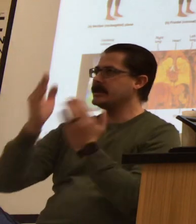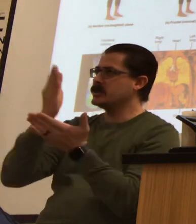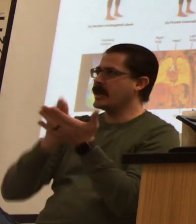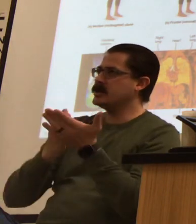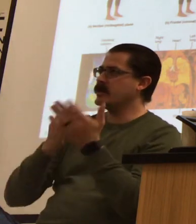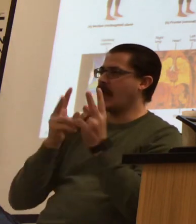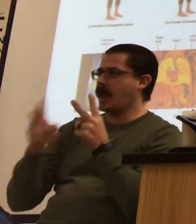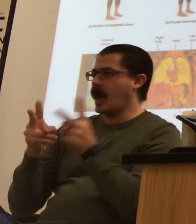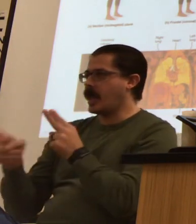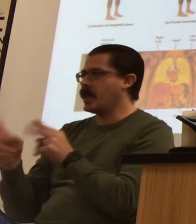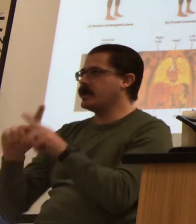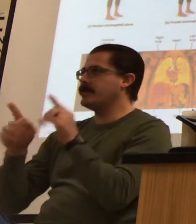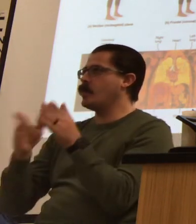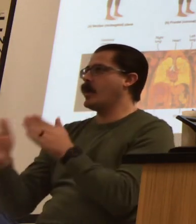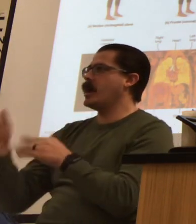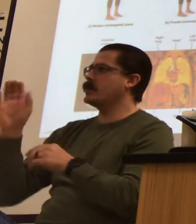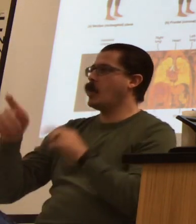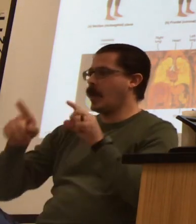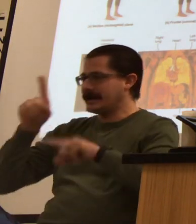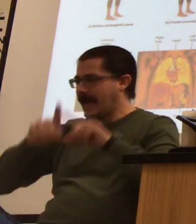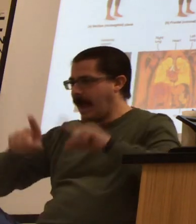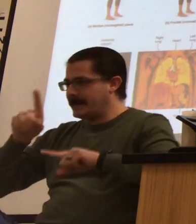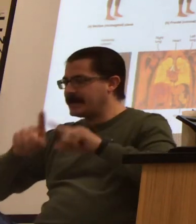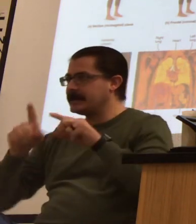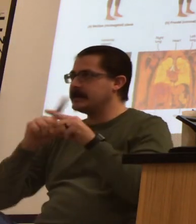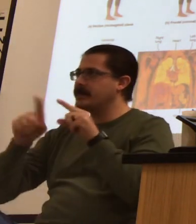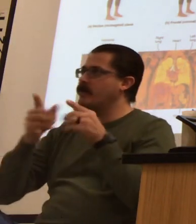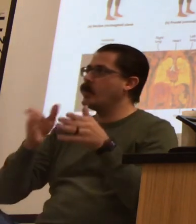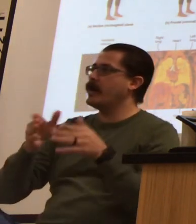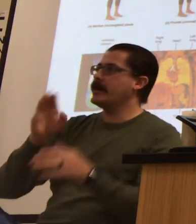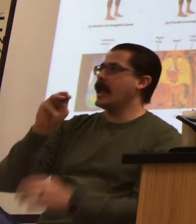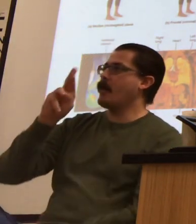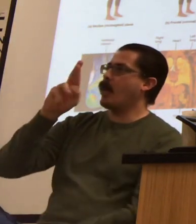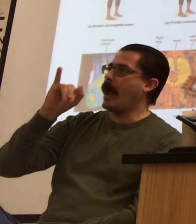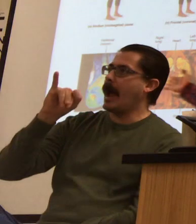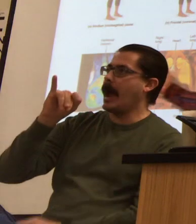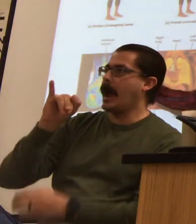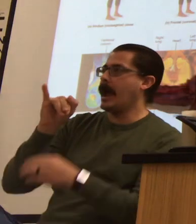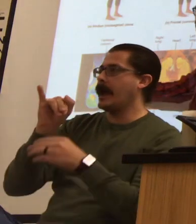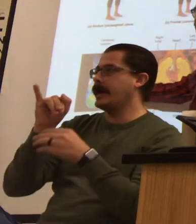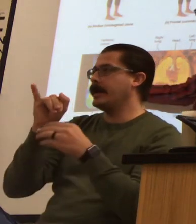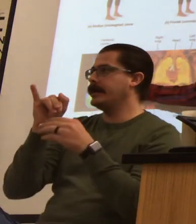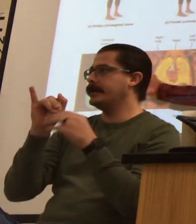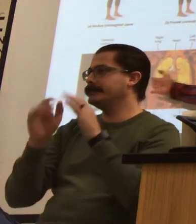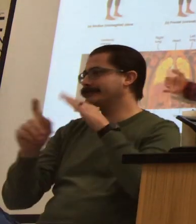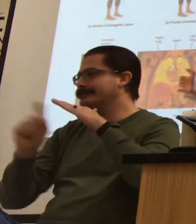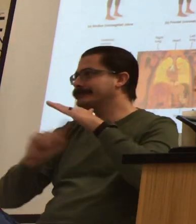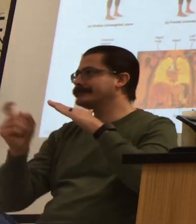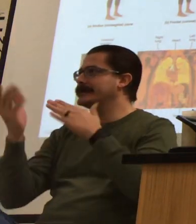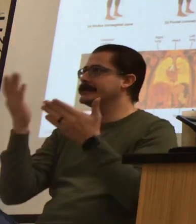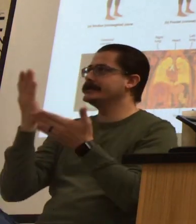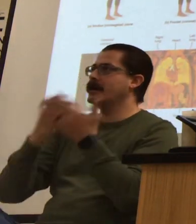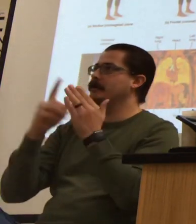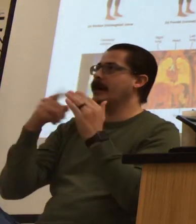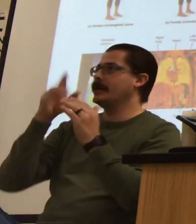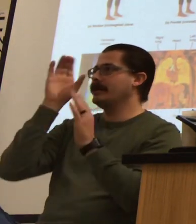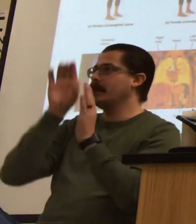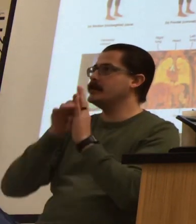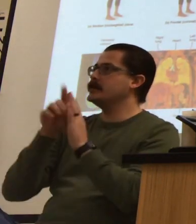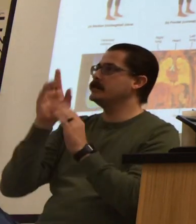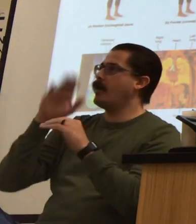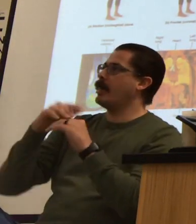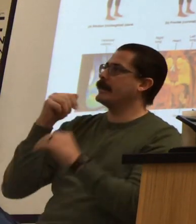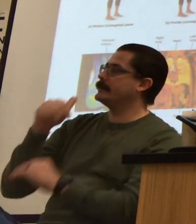cut it in different ways, or you can examine it in different ways. There's an MRI film, some kind of imaging on the figures